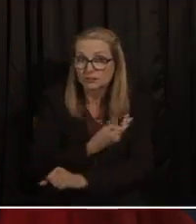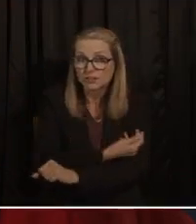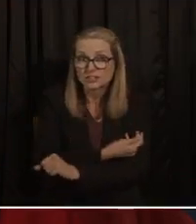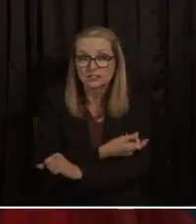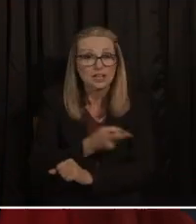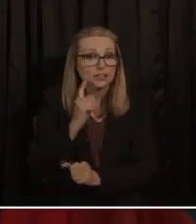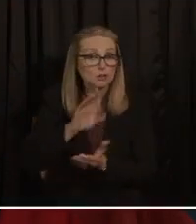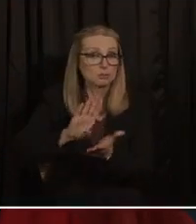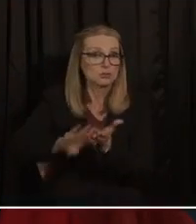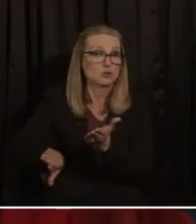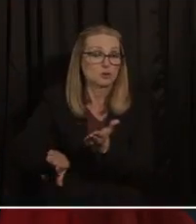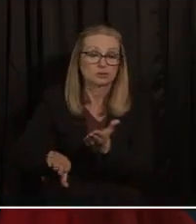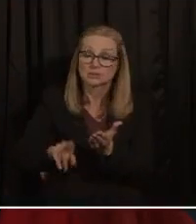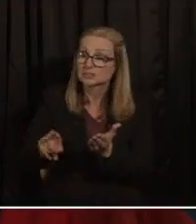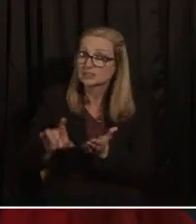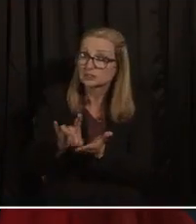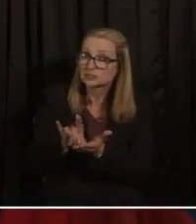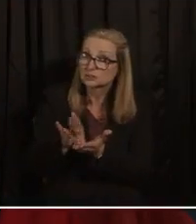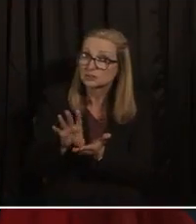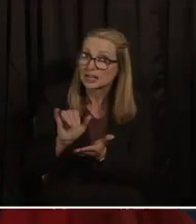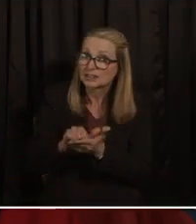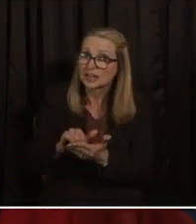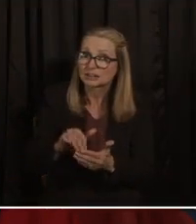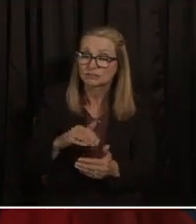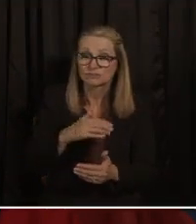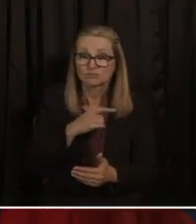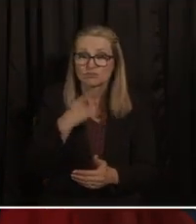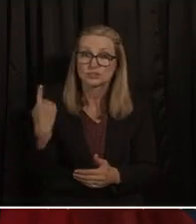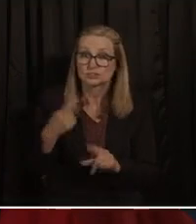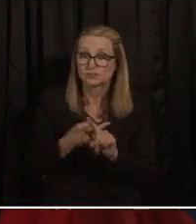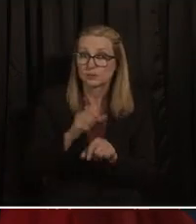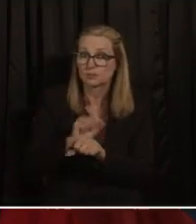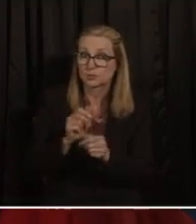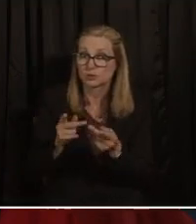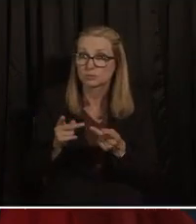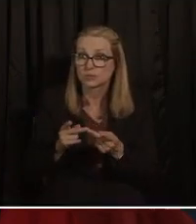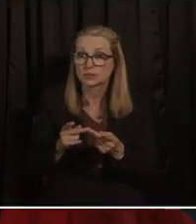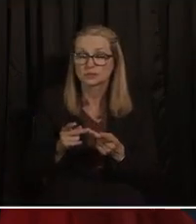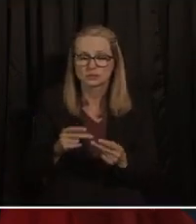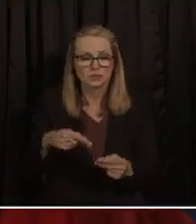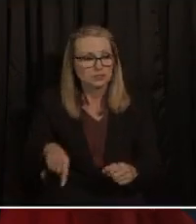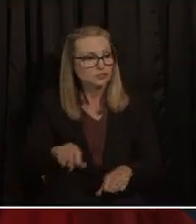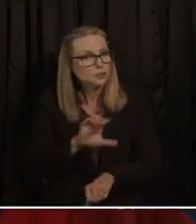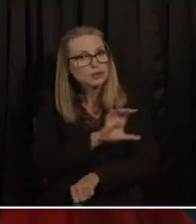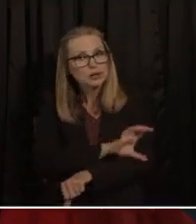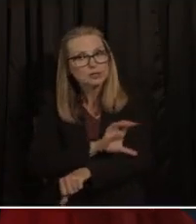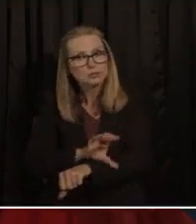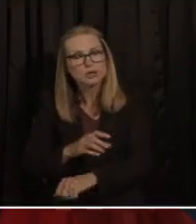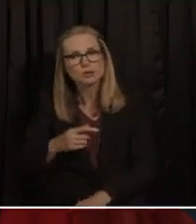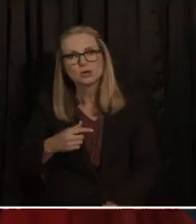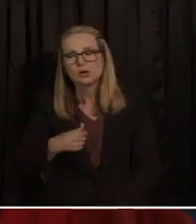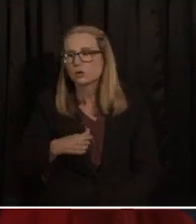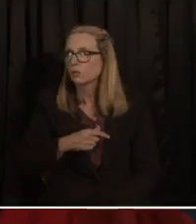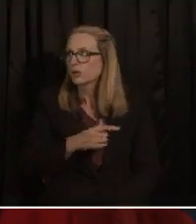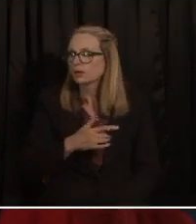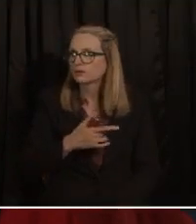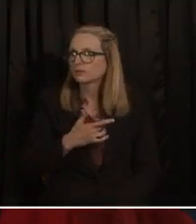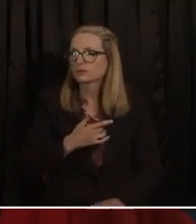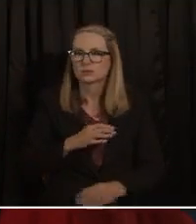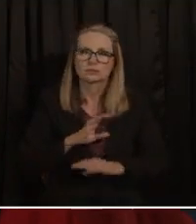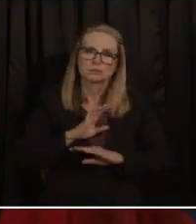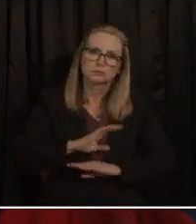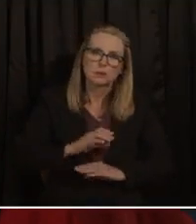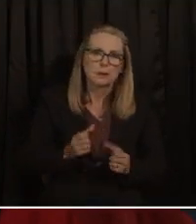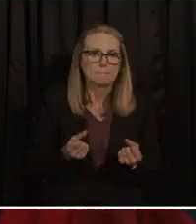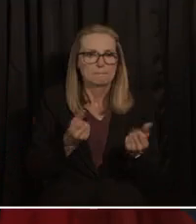from the workplace or get vaccinated. So I think what we hear from rural Colorado is a collective sigh of relief from the vast majority of healthcare workers in